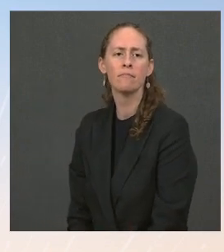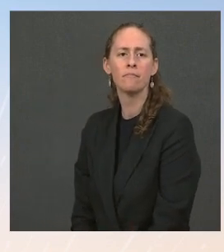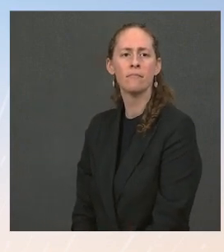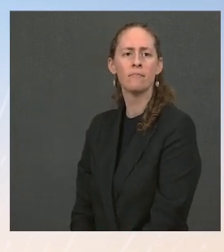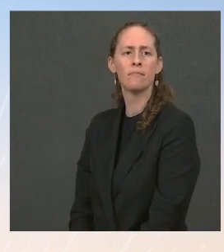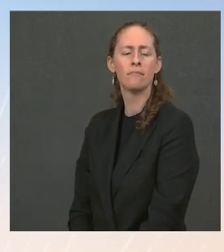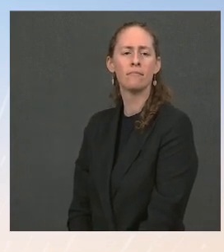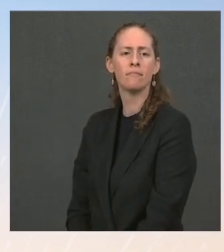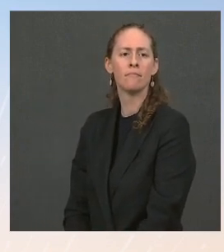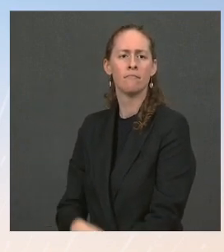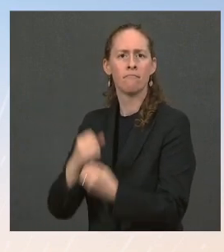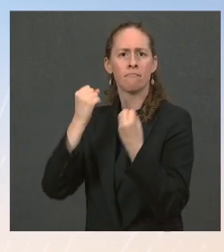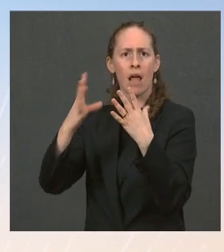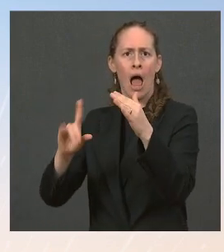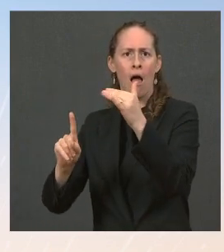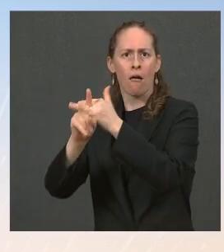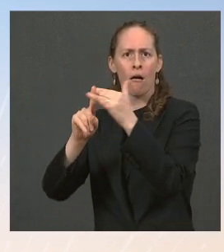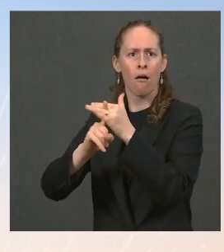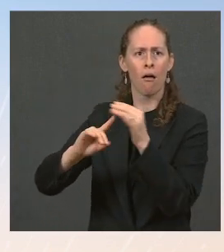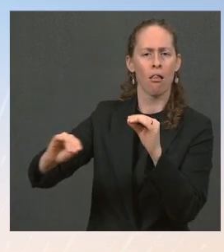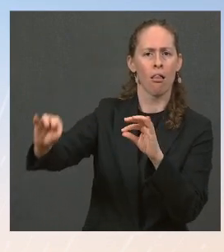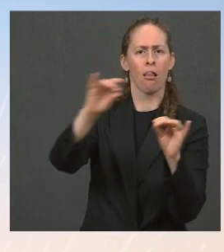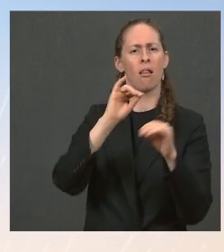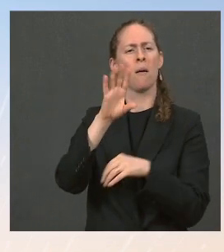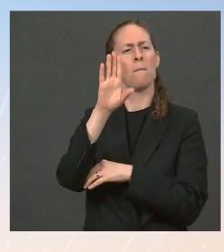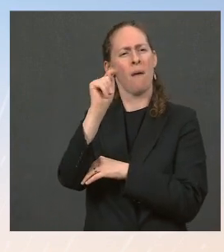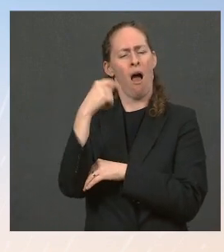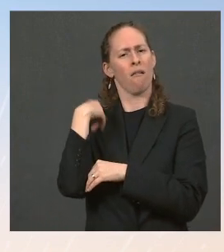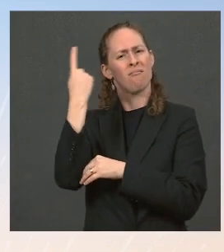with asylum, there are people,